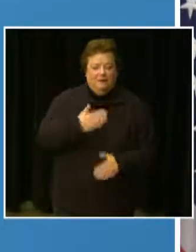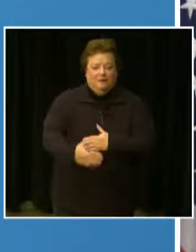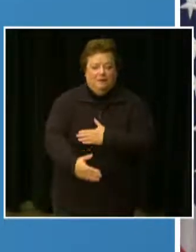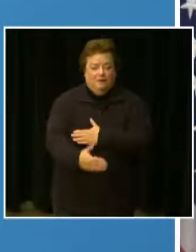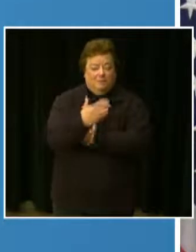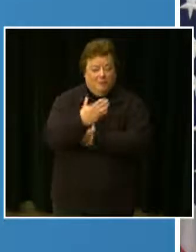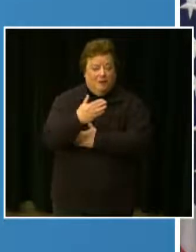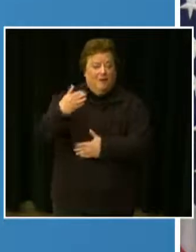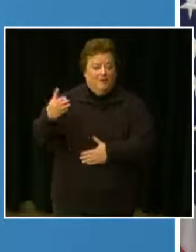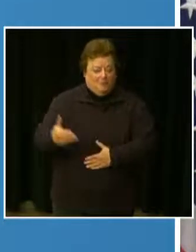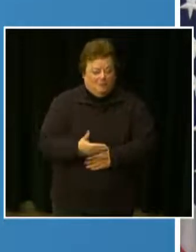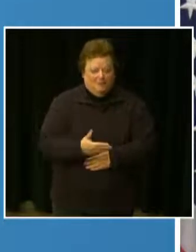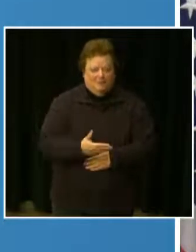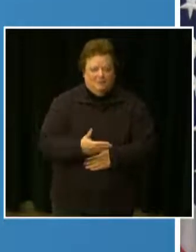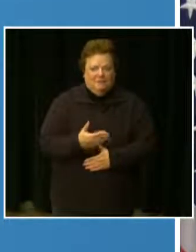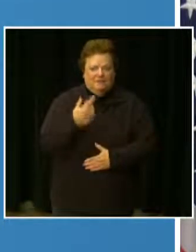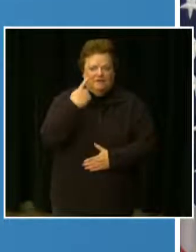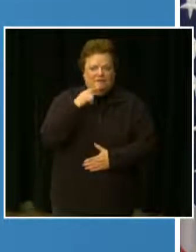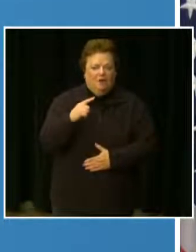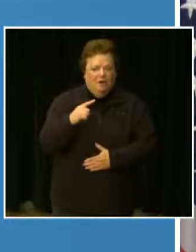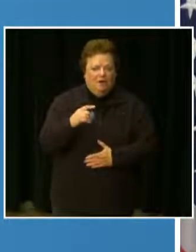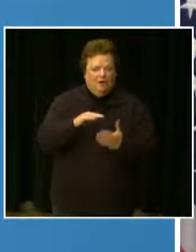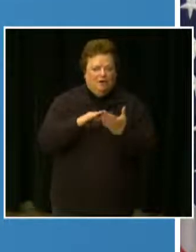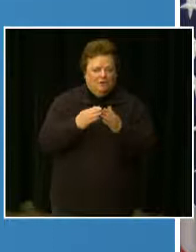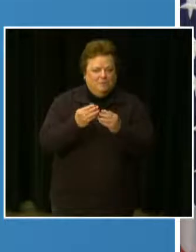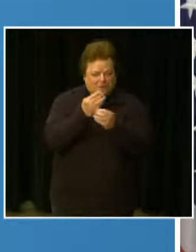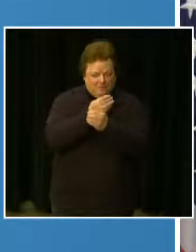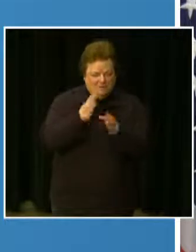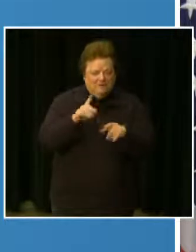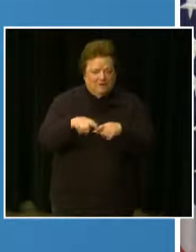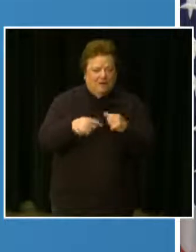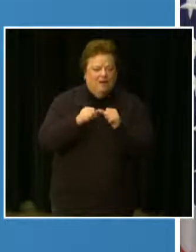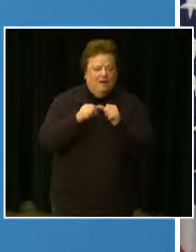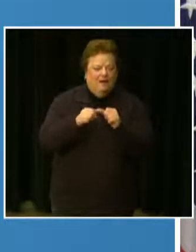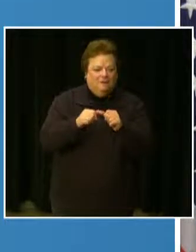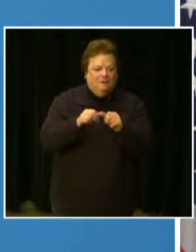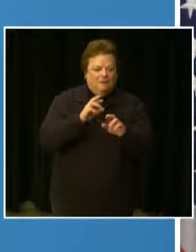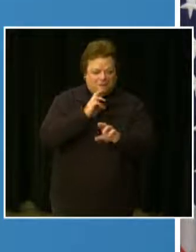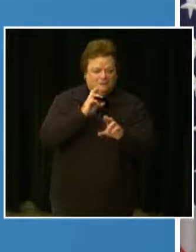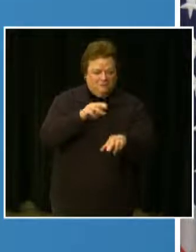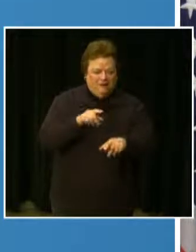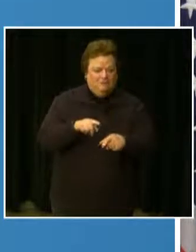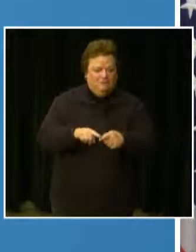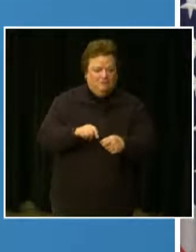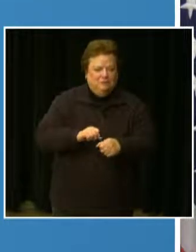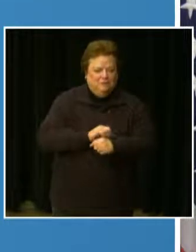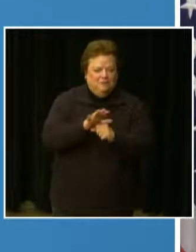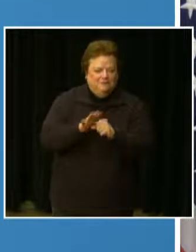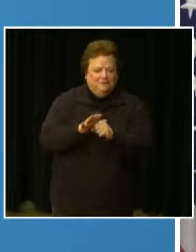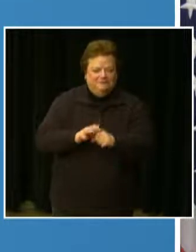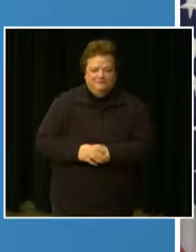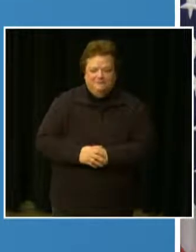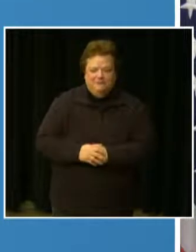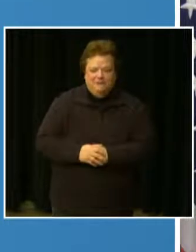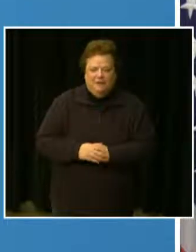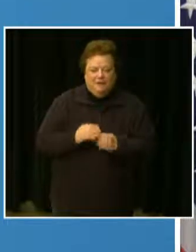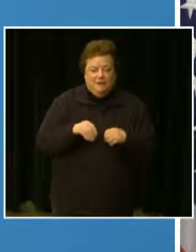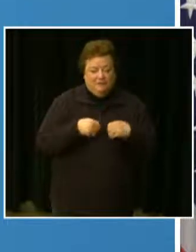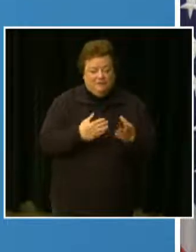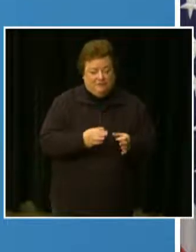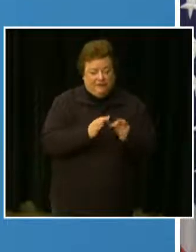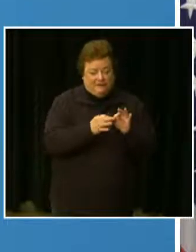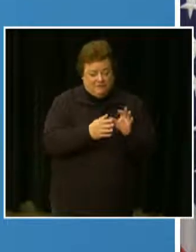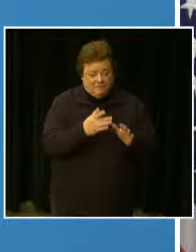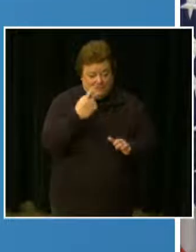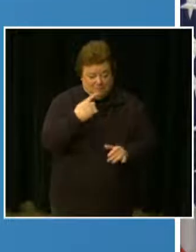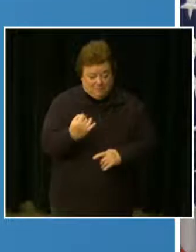Morning and welcome to this community briefing on our ongoing pandemic response efforts. Providing